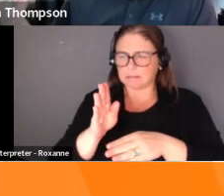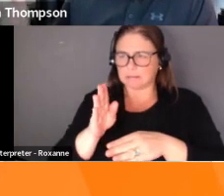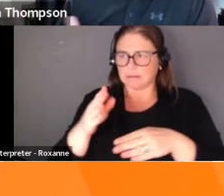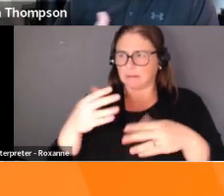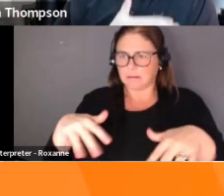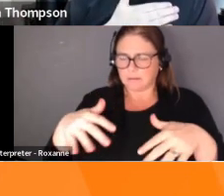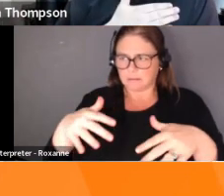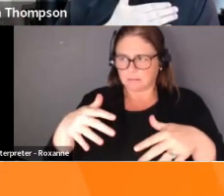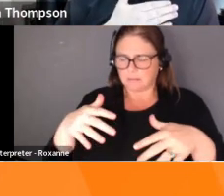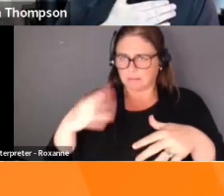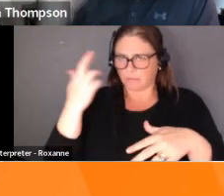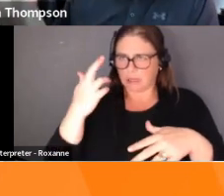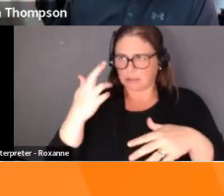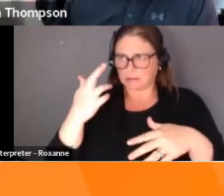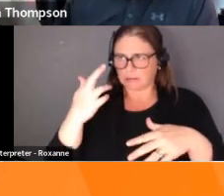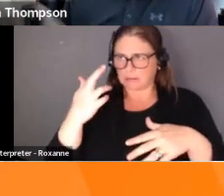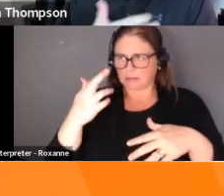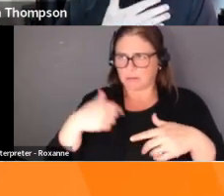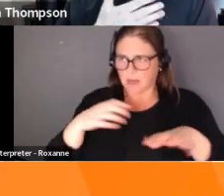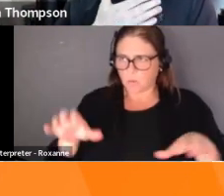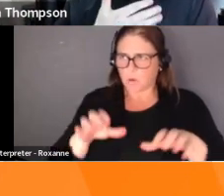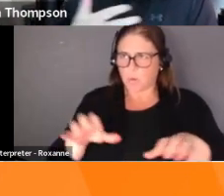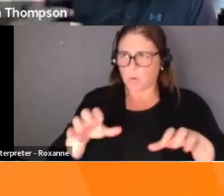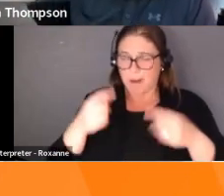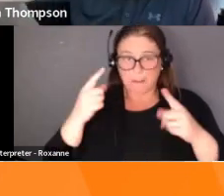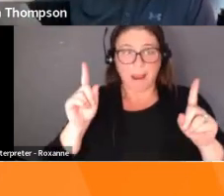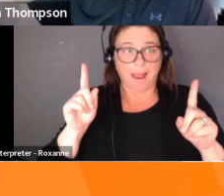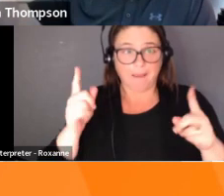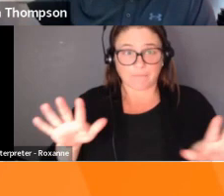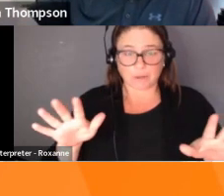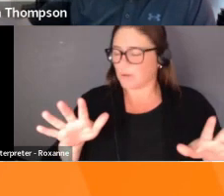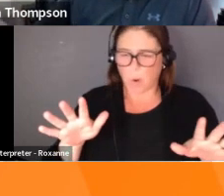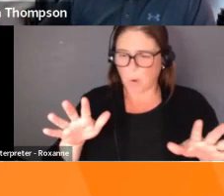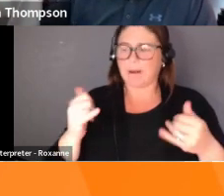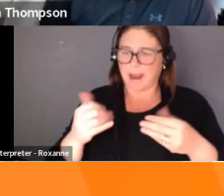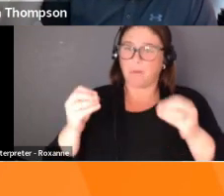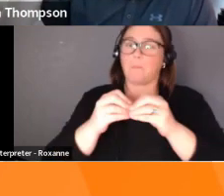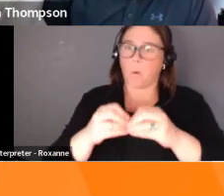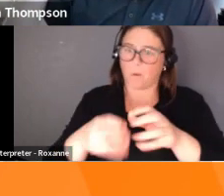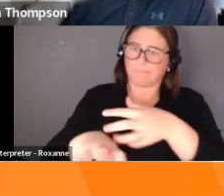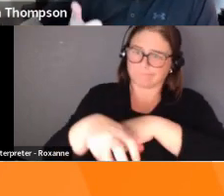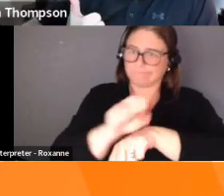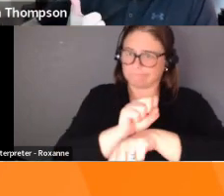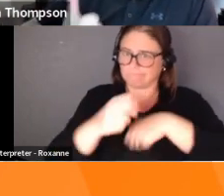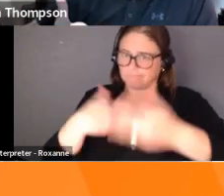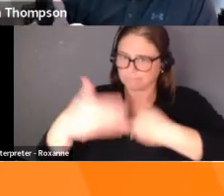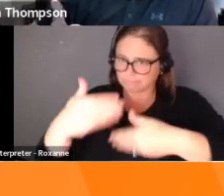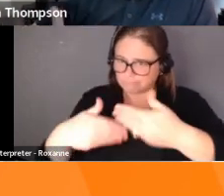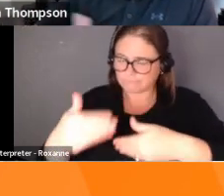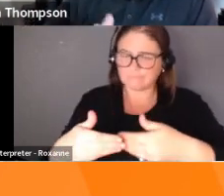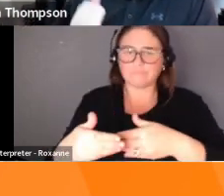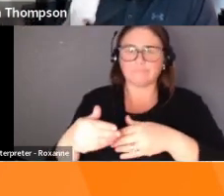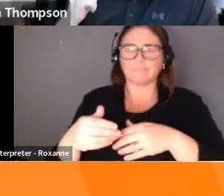into retail, and then it's just the beginning. You've now got to pull it through the channel, okay? And so similar to being